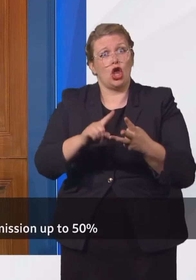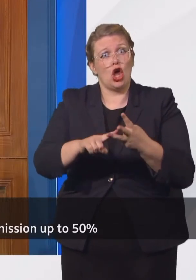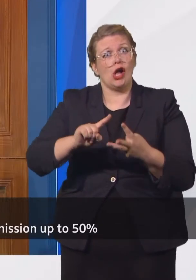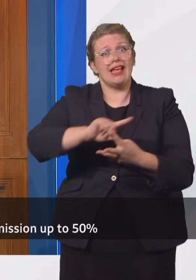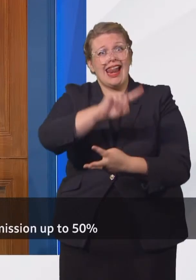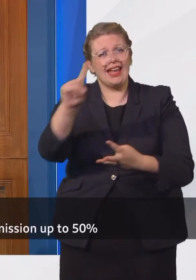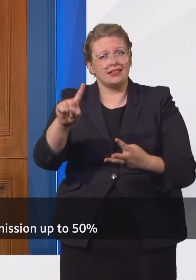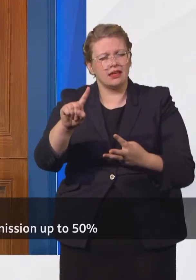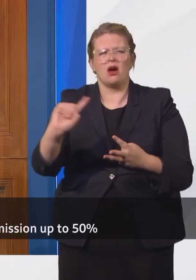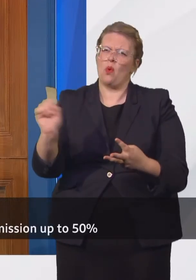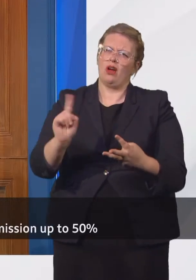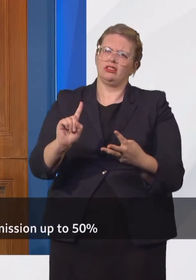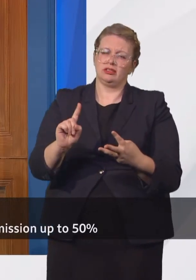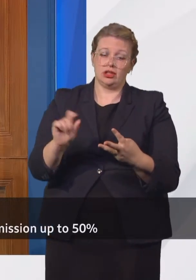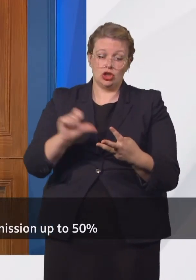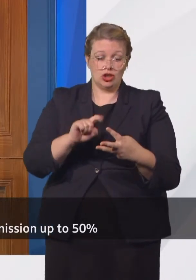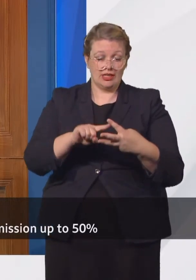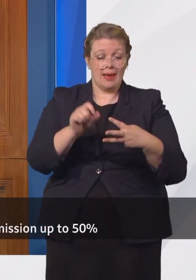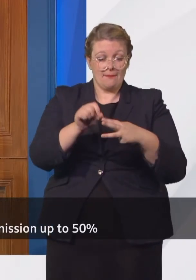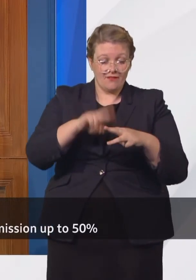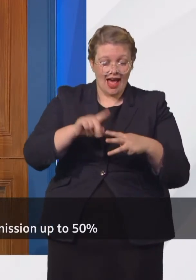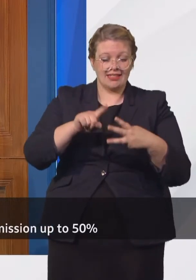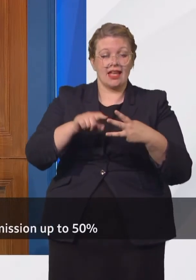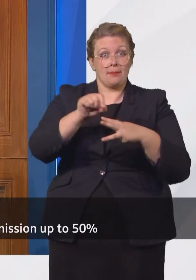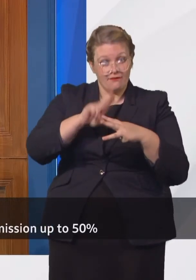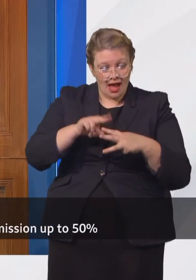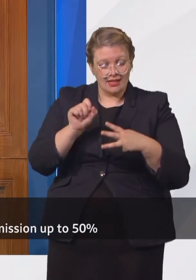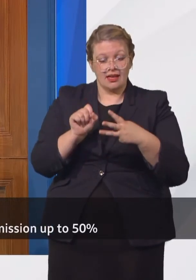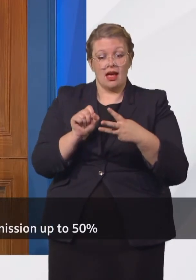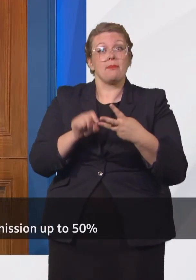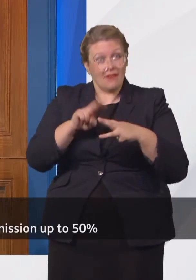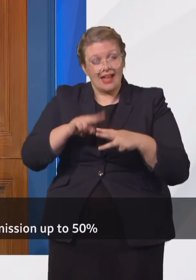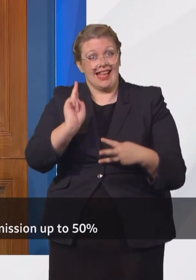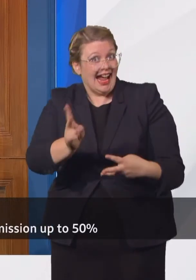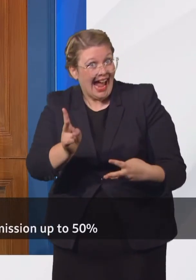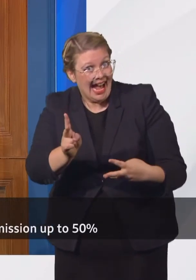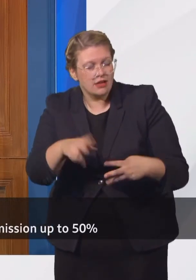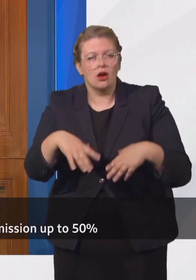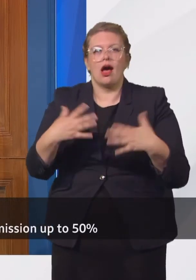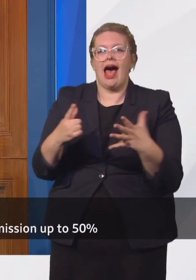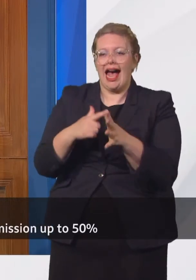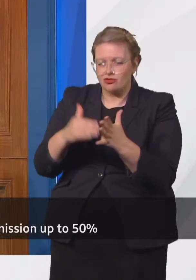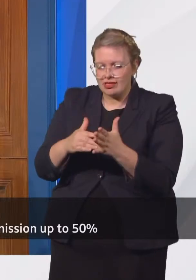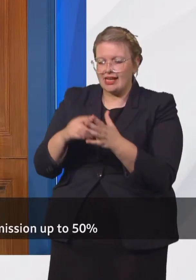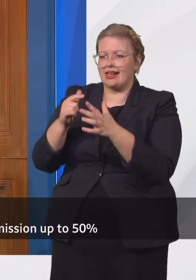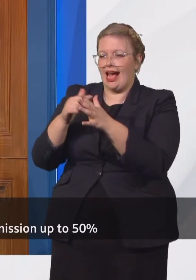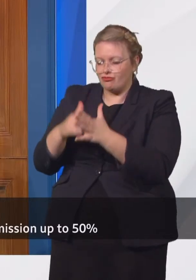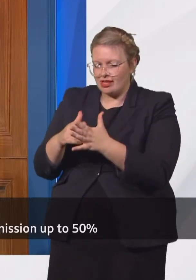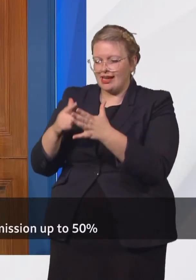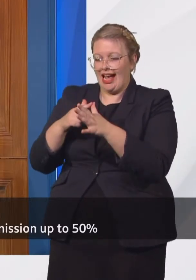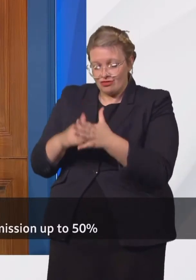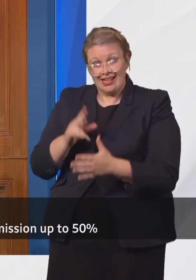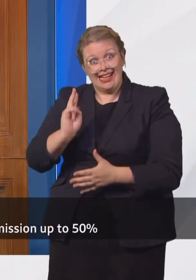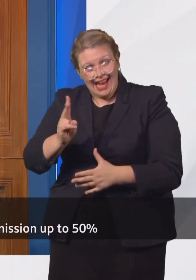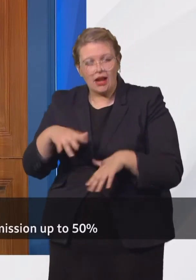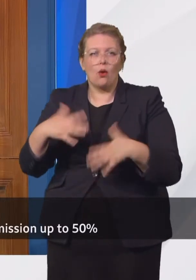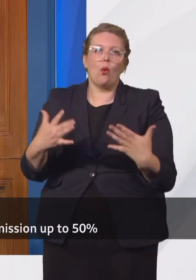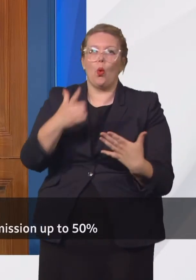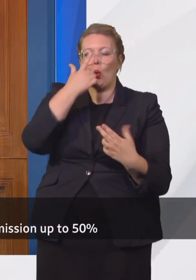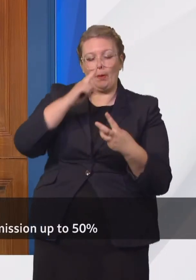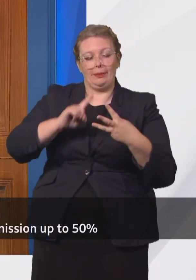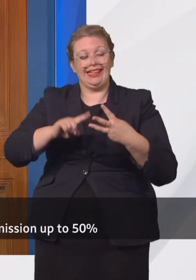Do you give them the same again, or do you give them something different? And there's a study that will start in June